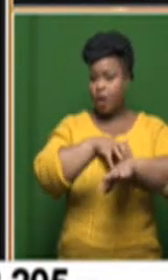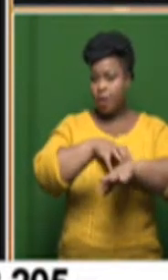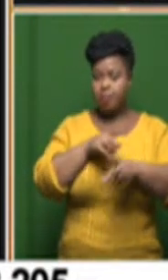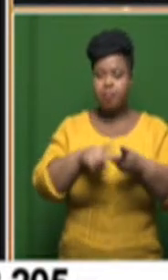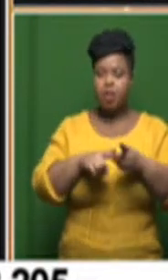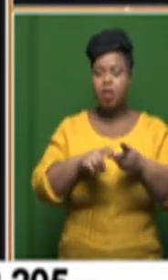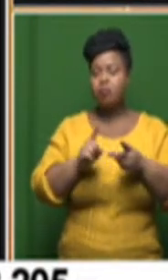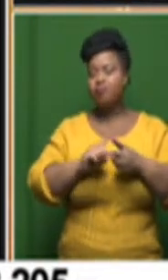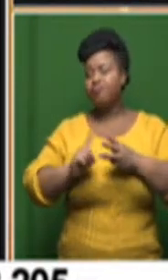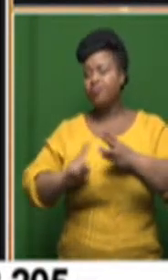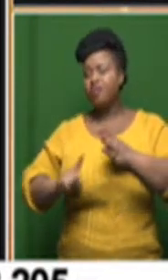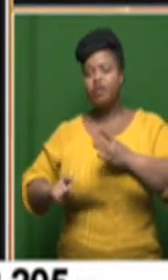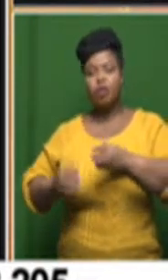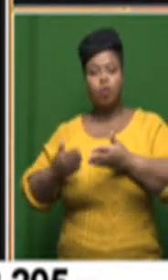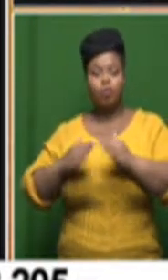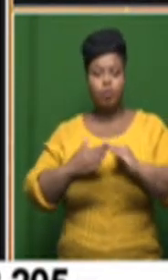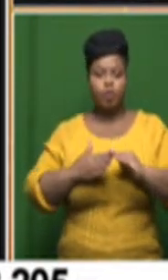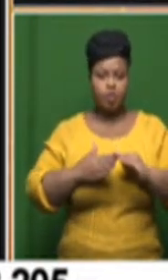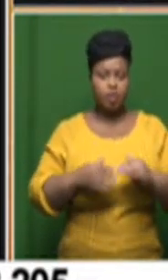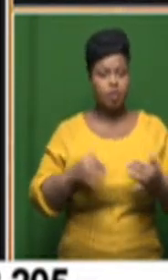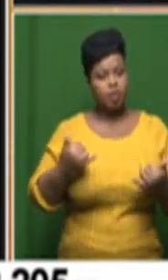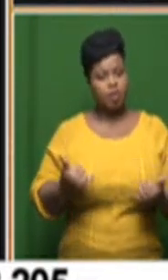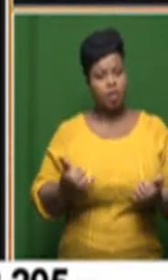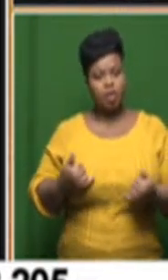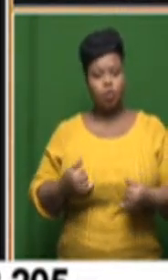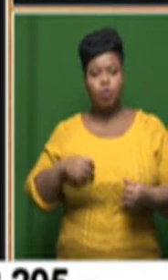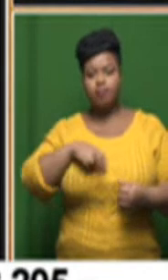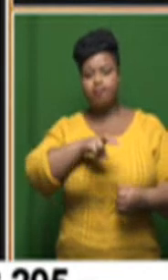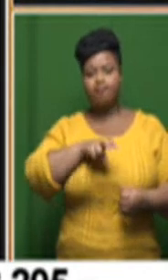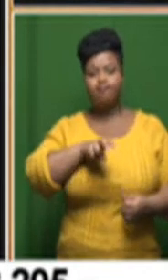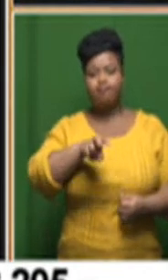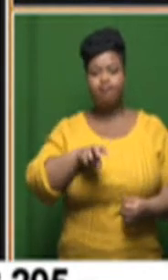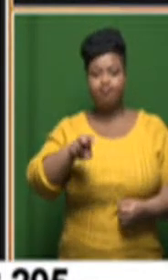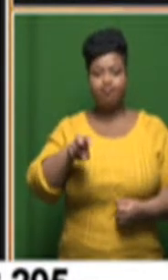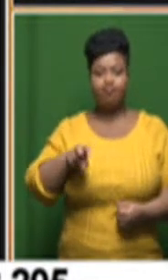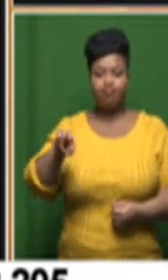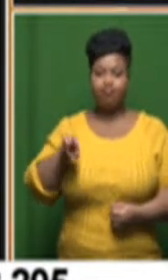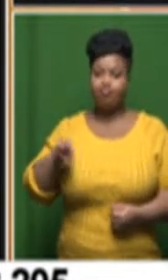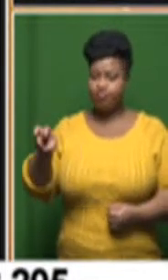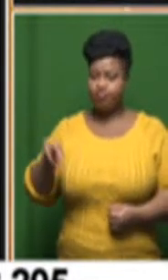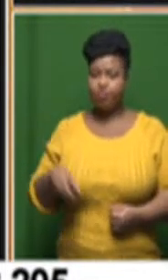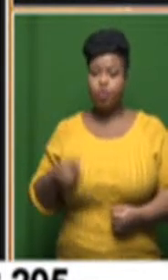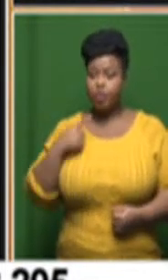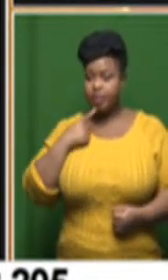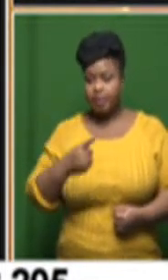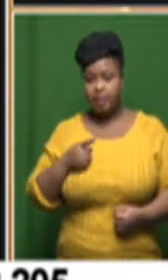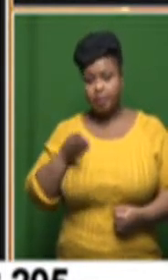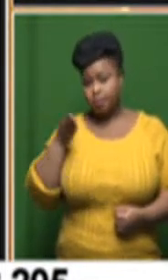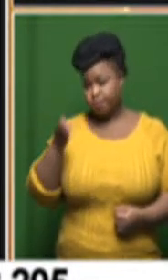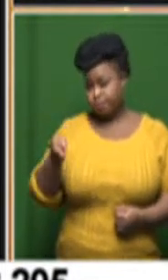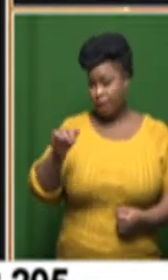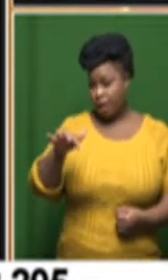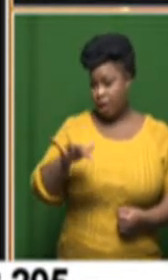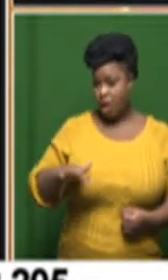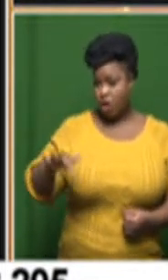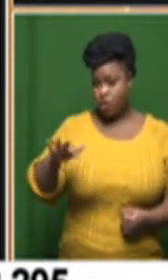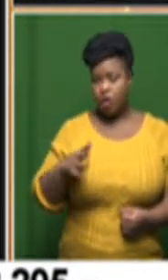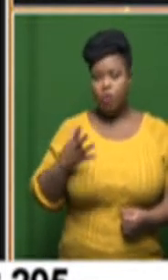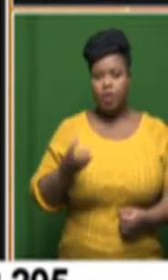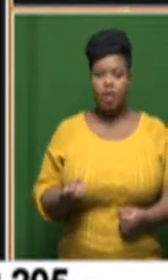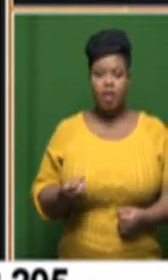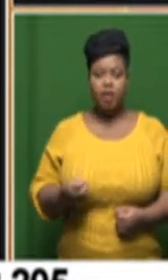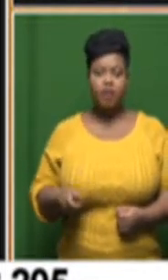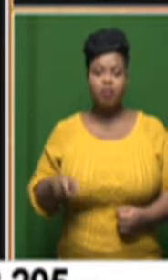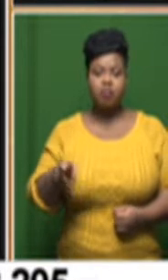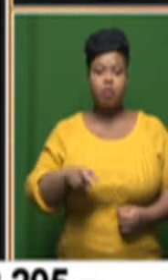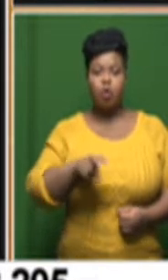outlying community as we reached out. We said, let us go to you. We have our mobile services, but